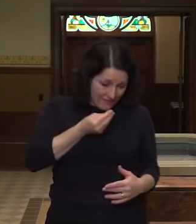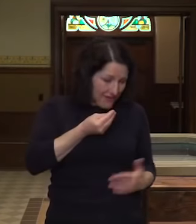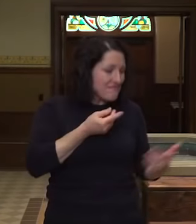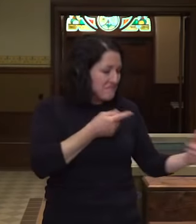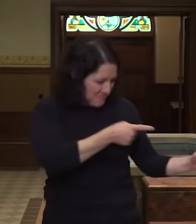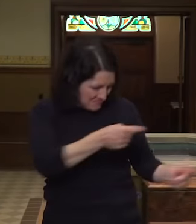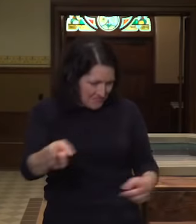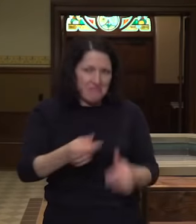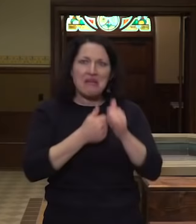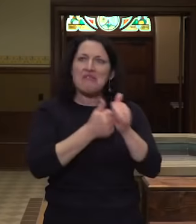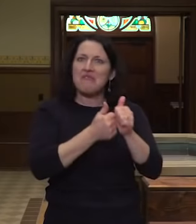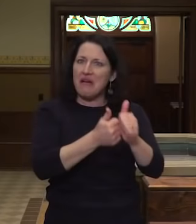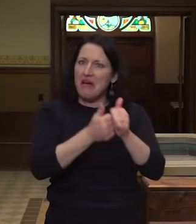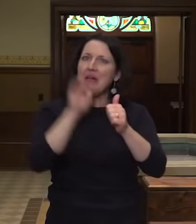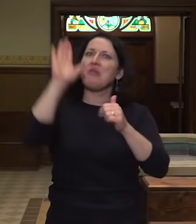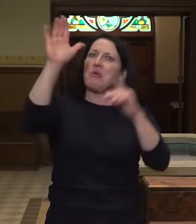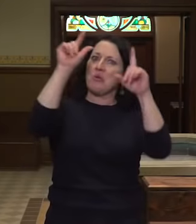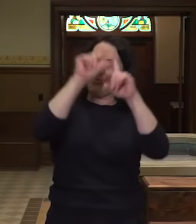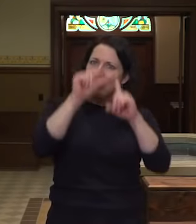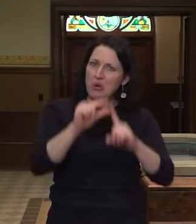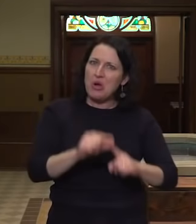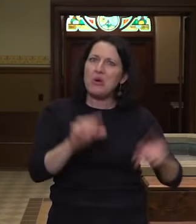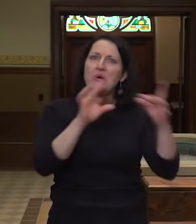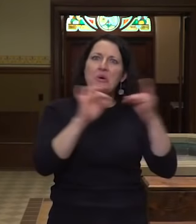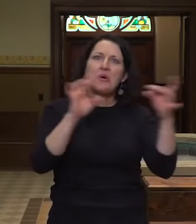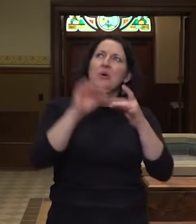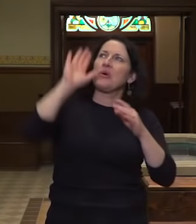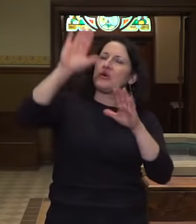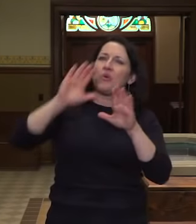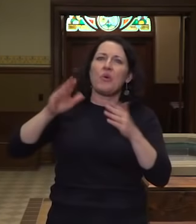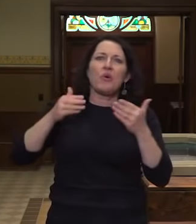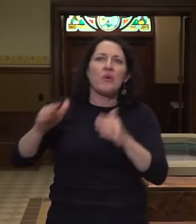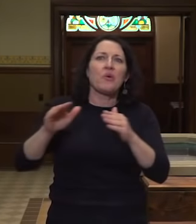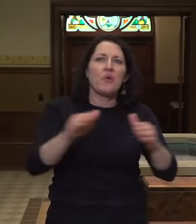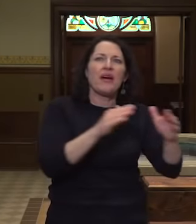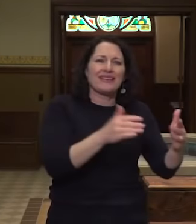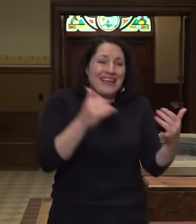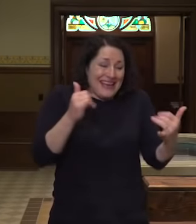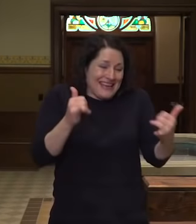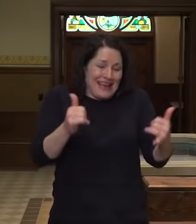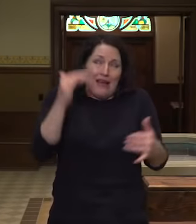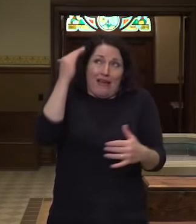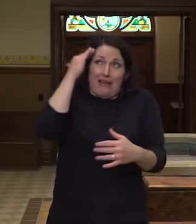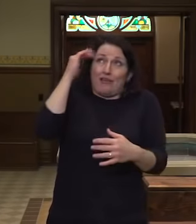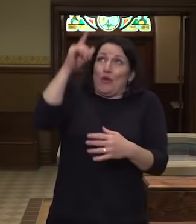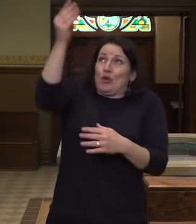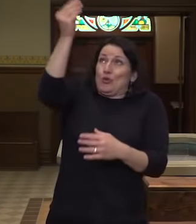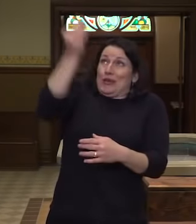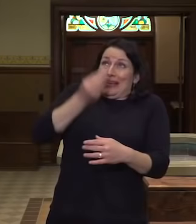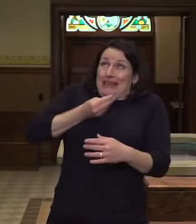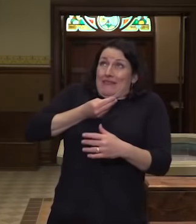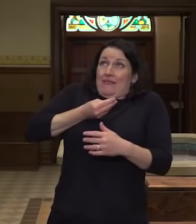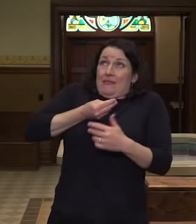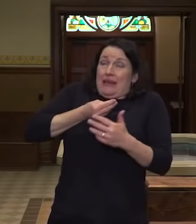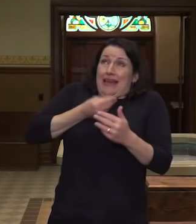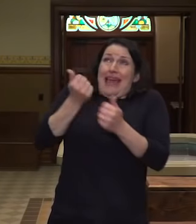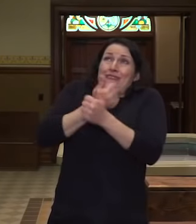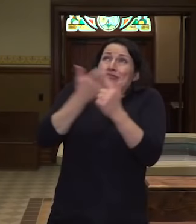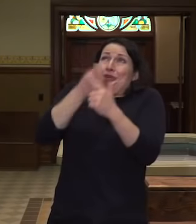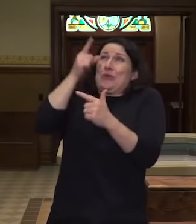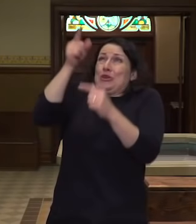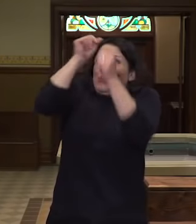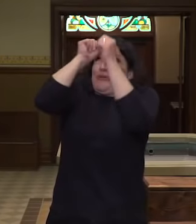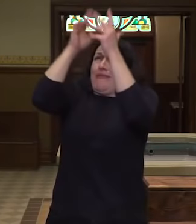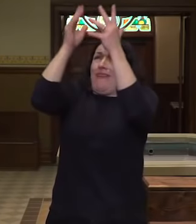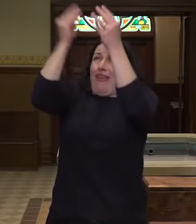your word. Now they know that everything you give me is from you,